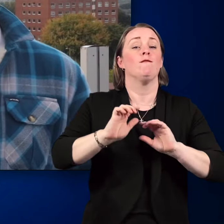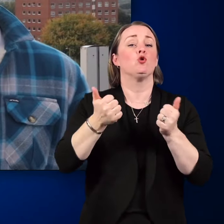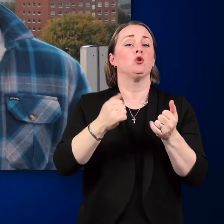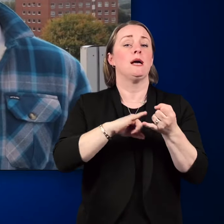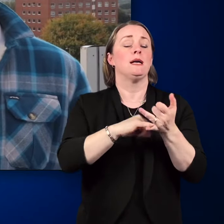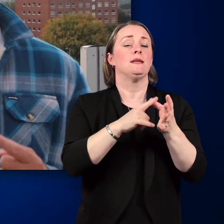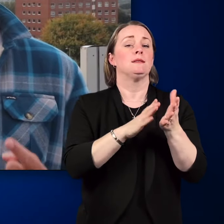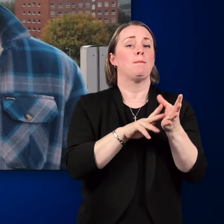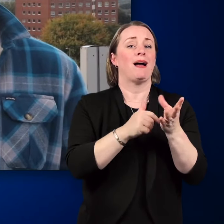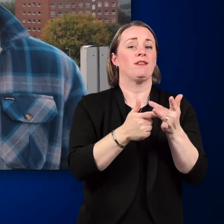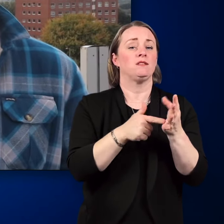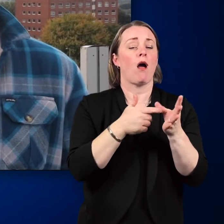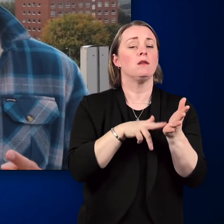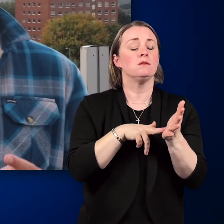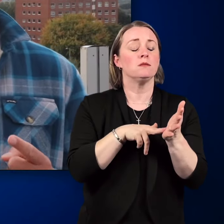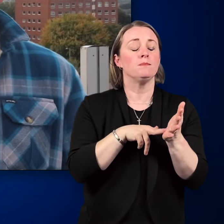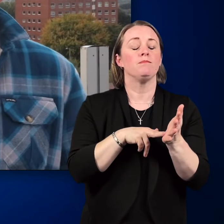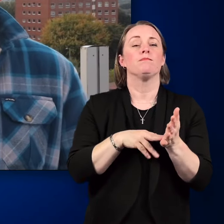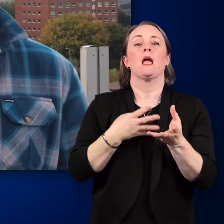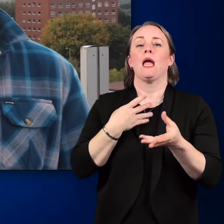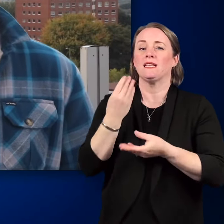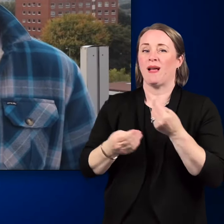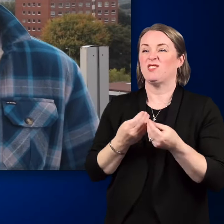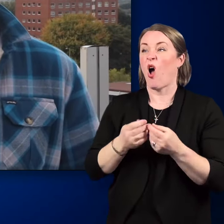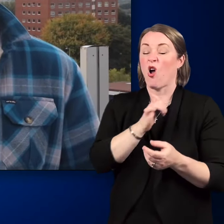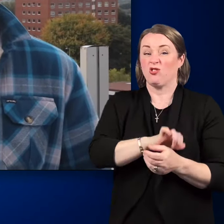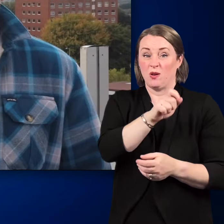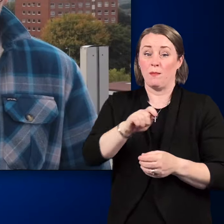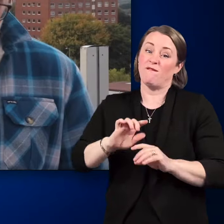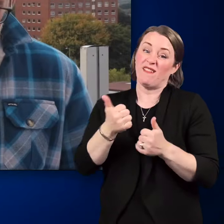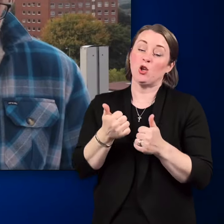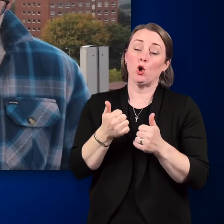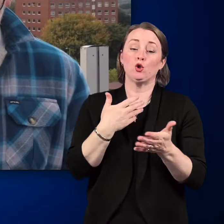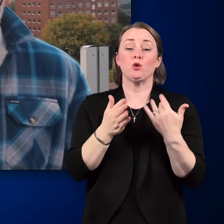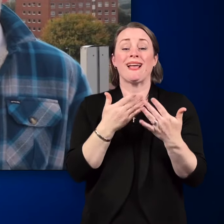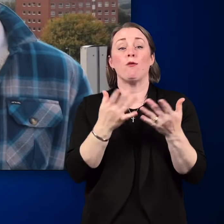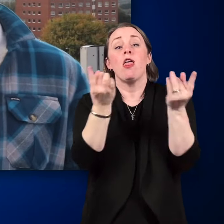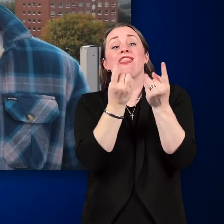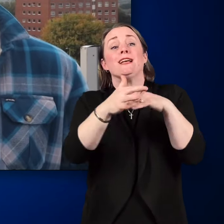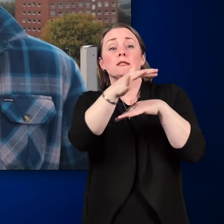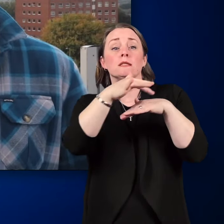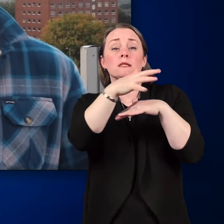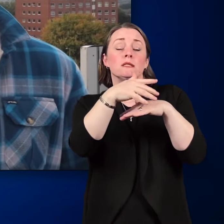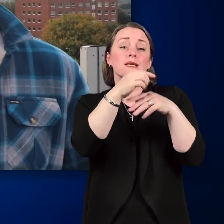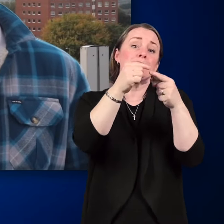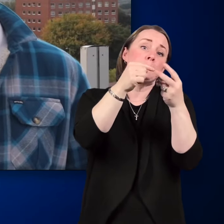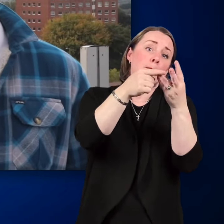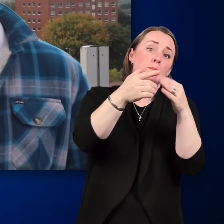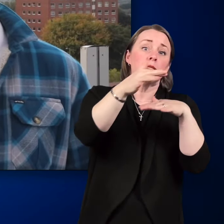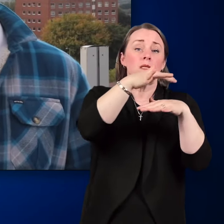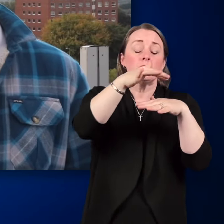at dealing with the symptoms of society's ills. But he says there's a bigger